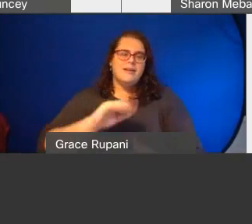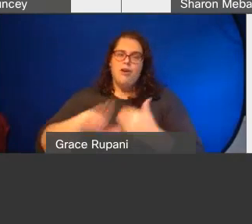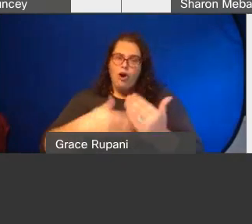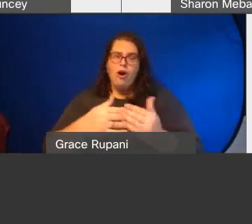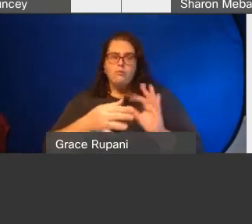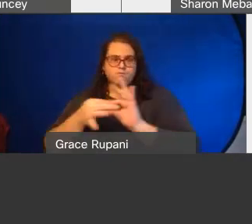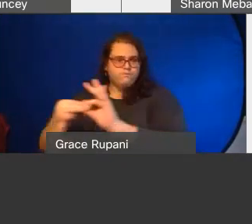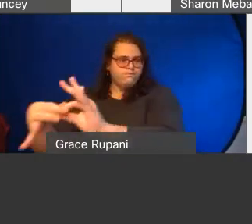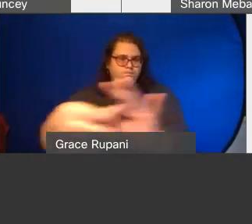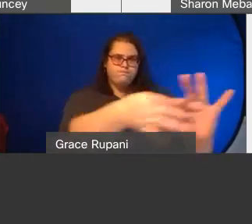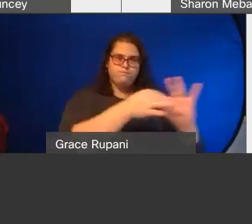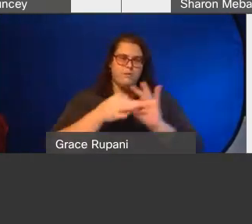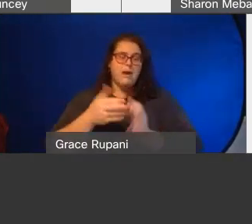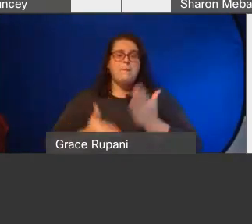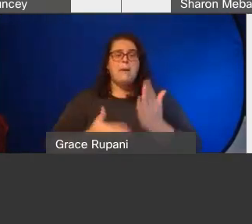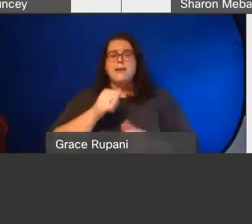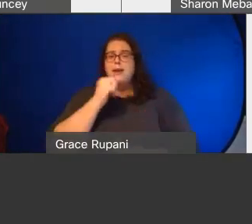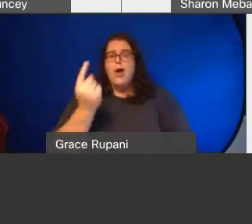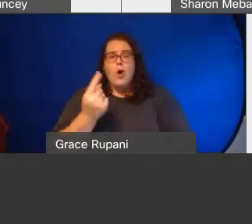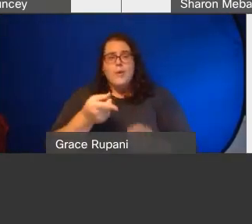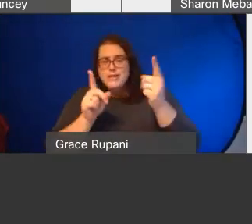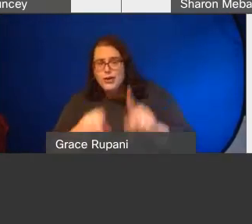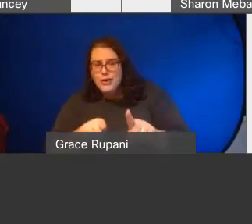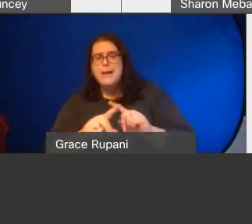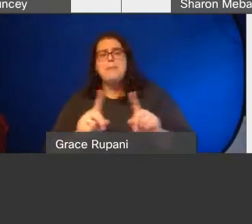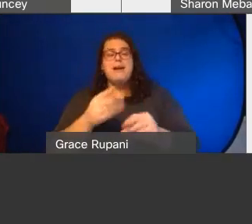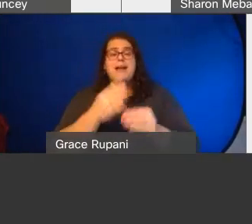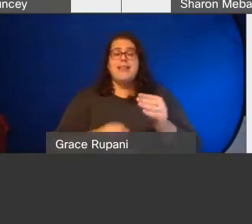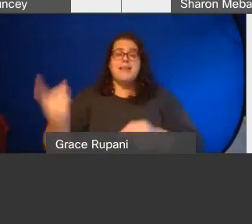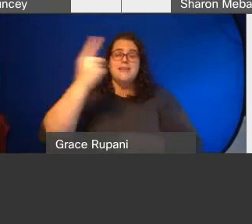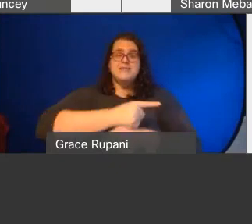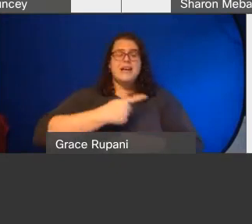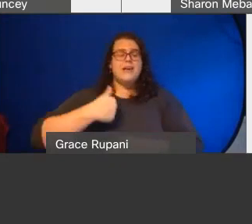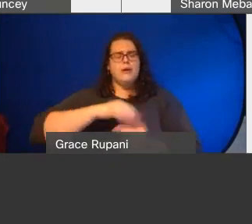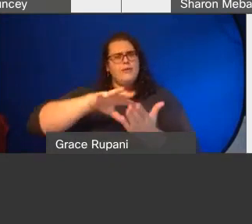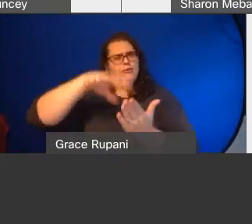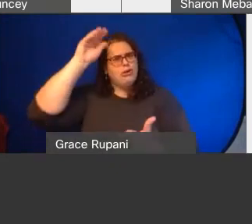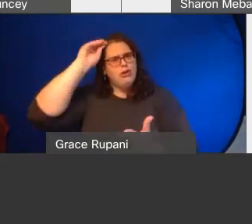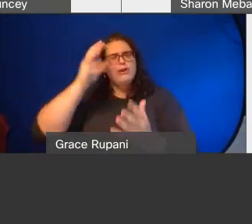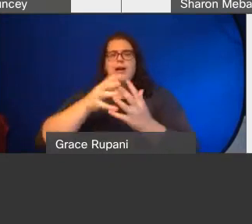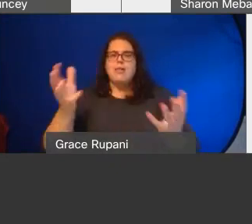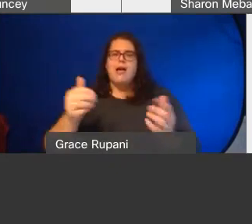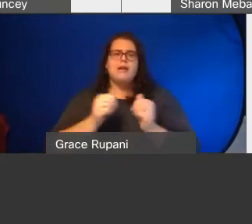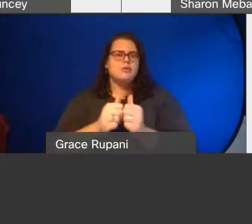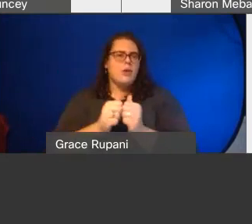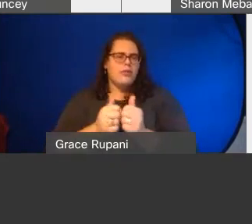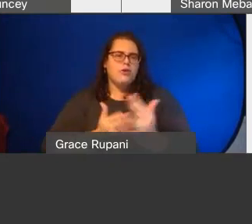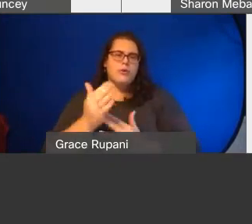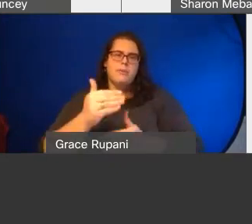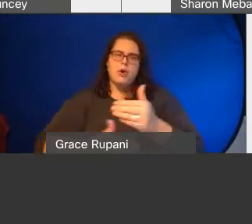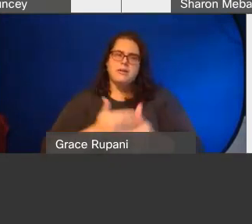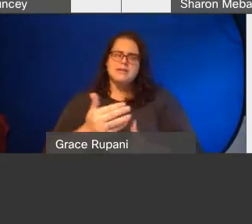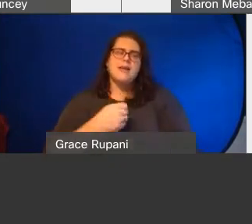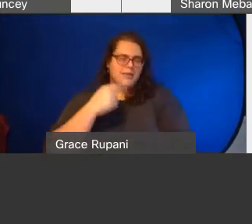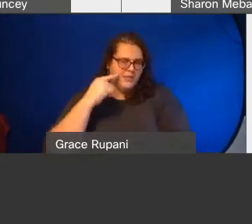not always agree, but I think at the end of the day, we've learned so much together through this process. And thank our partners